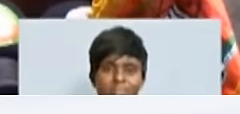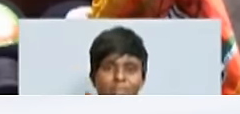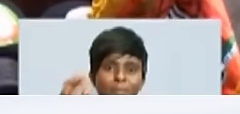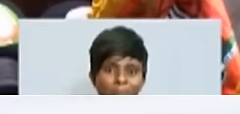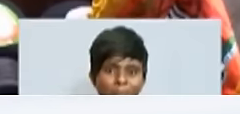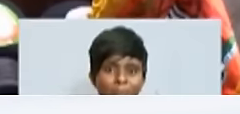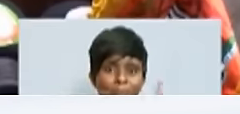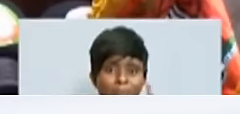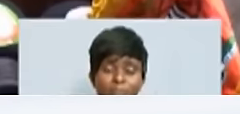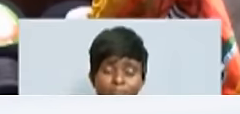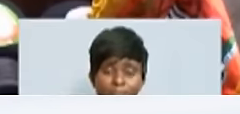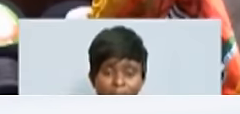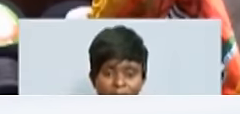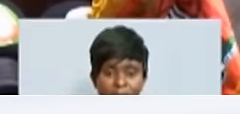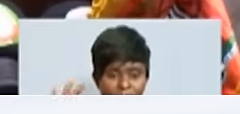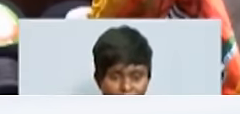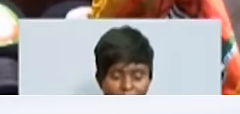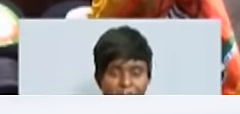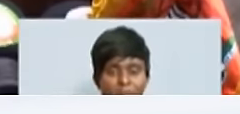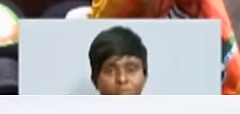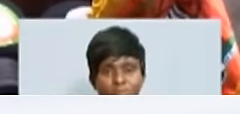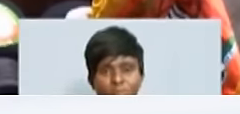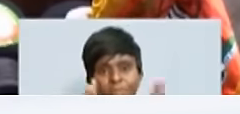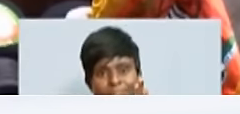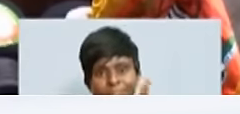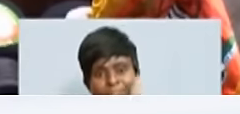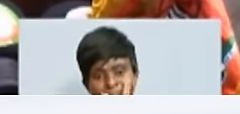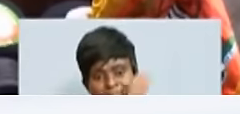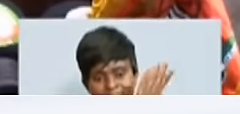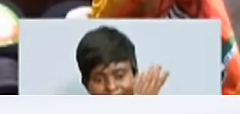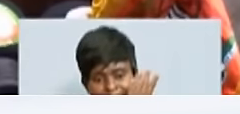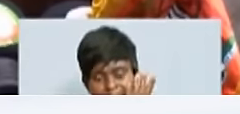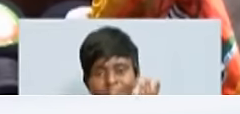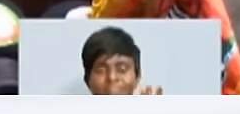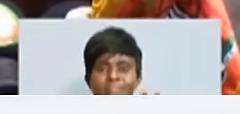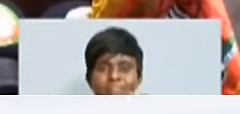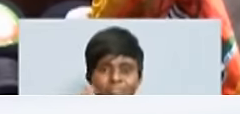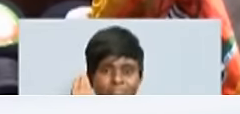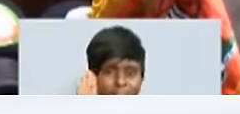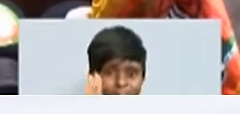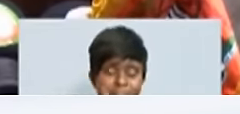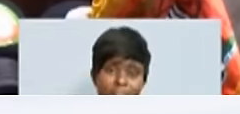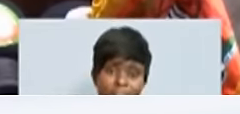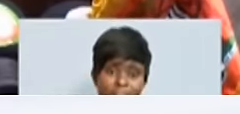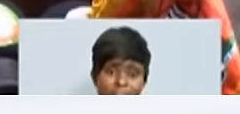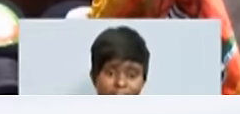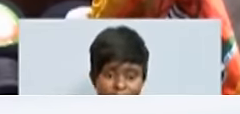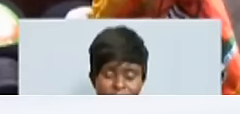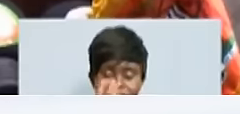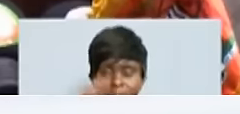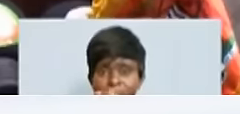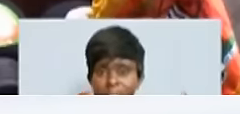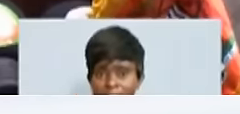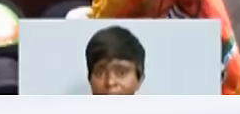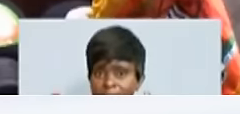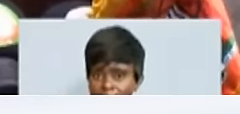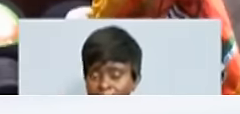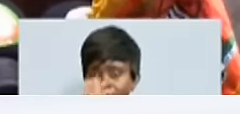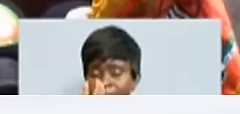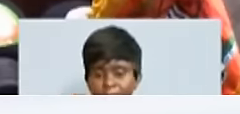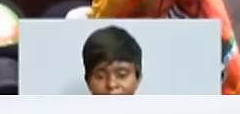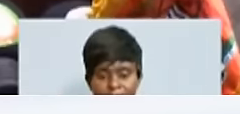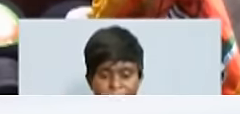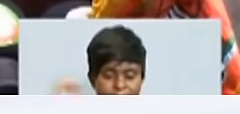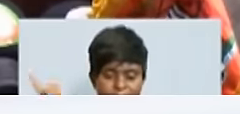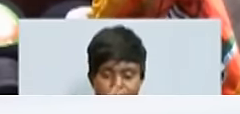More young people have benefited from skills development bursaries in the constituencies across